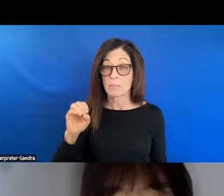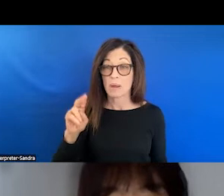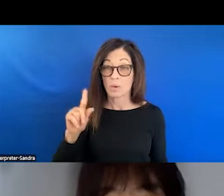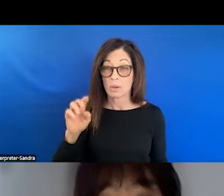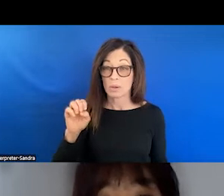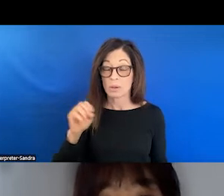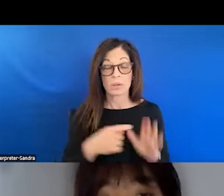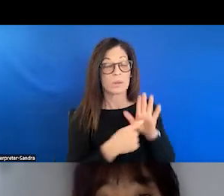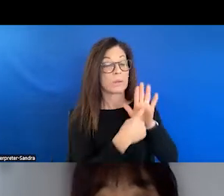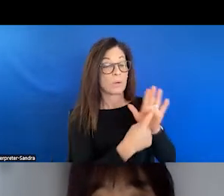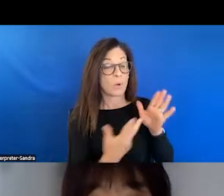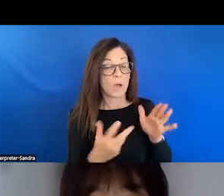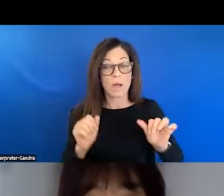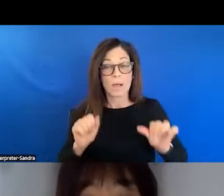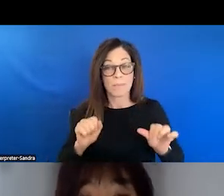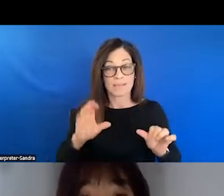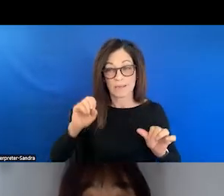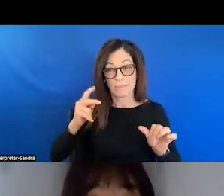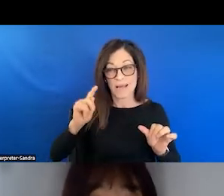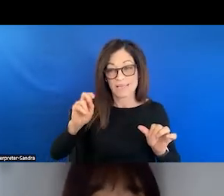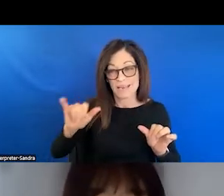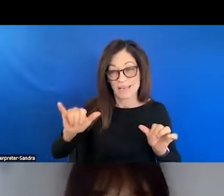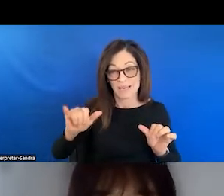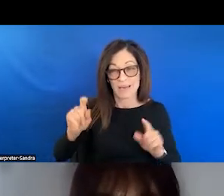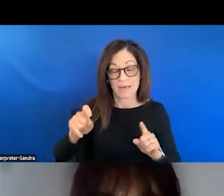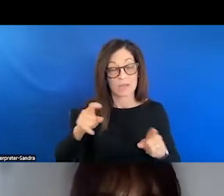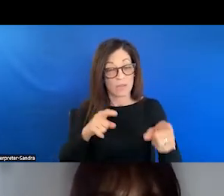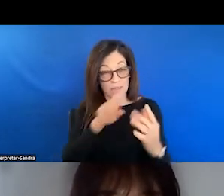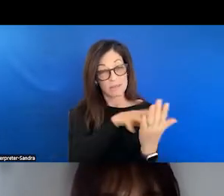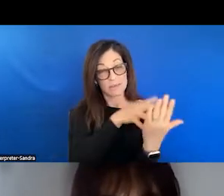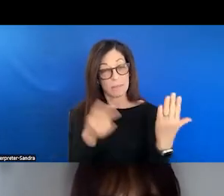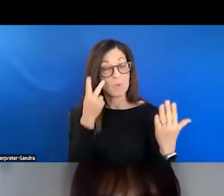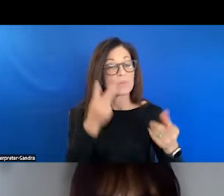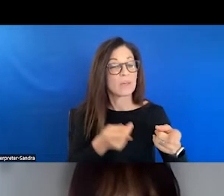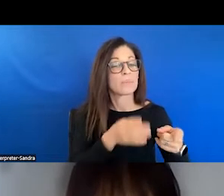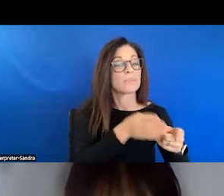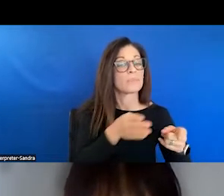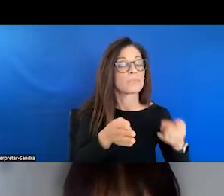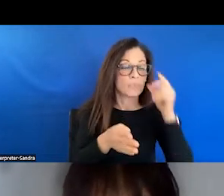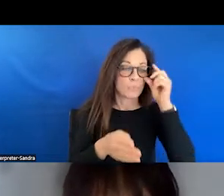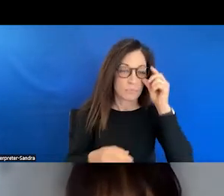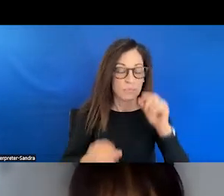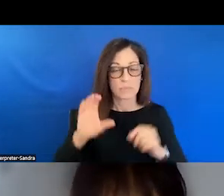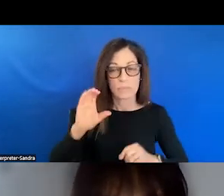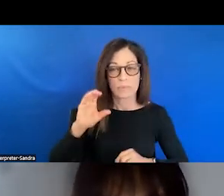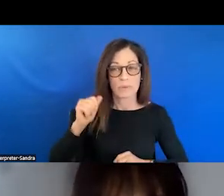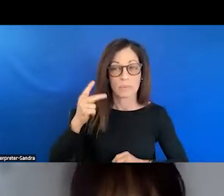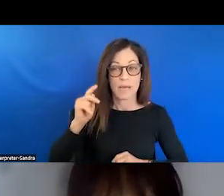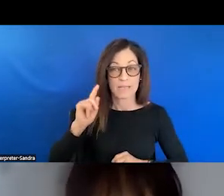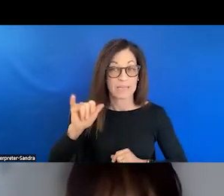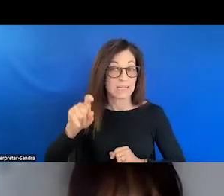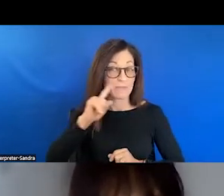displaying the capacity needed. So here in this table, you can see the capacity needed in